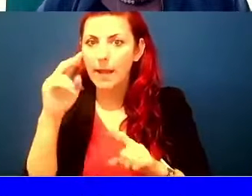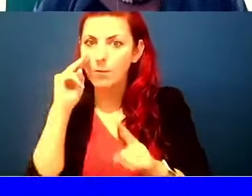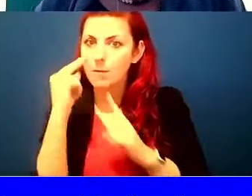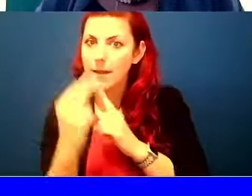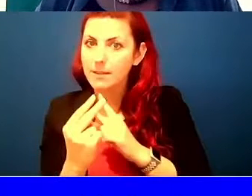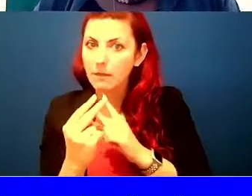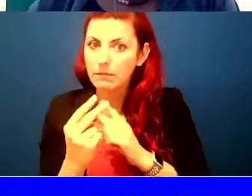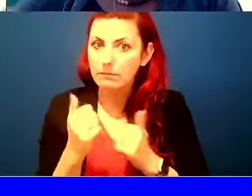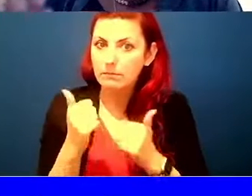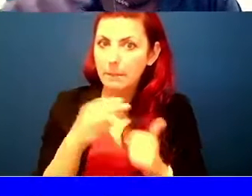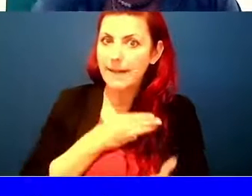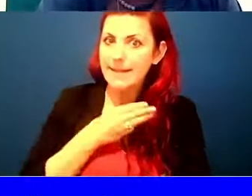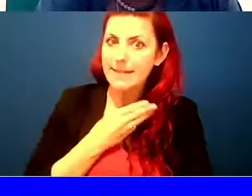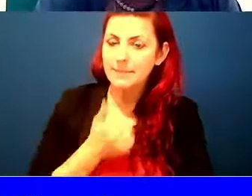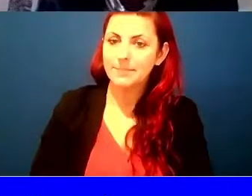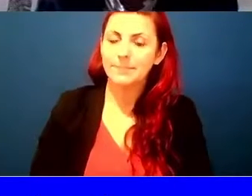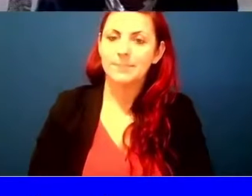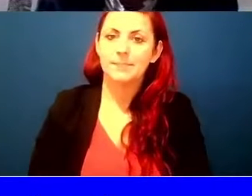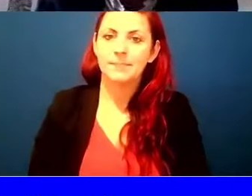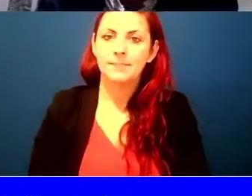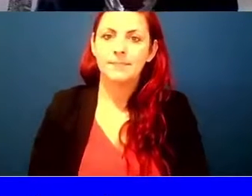situation in the UK.